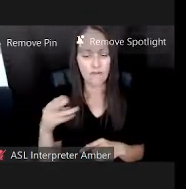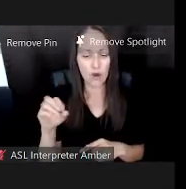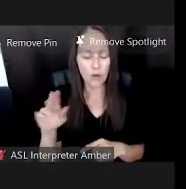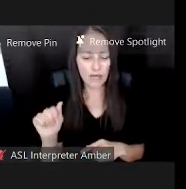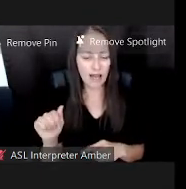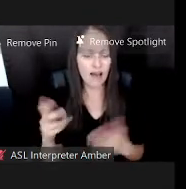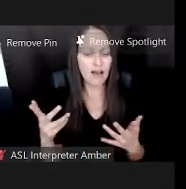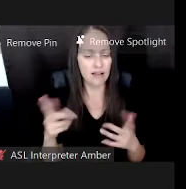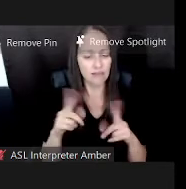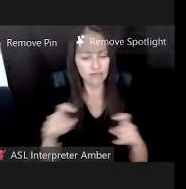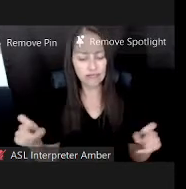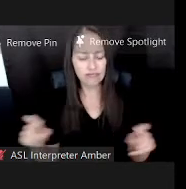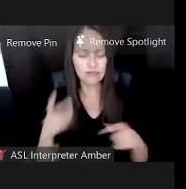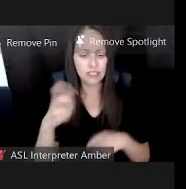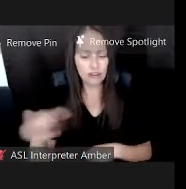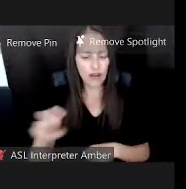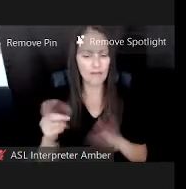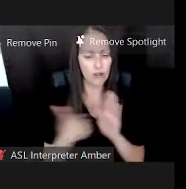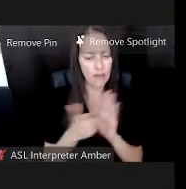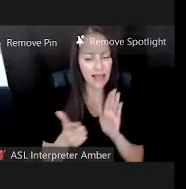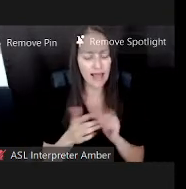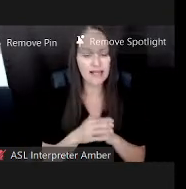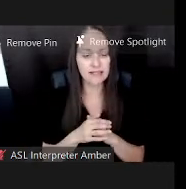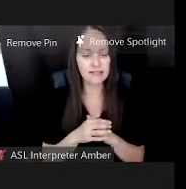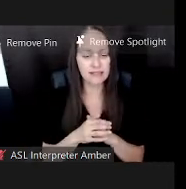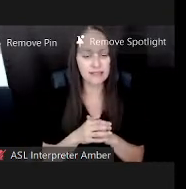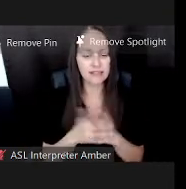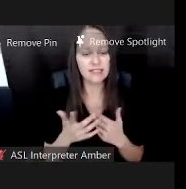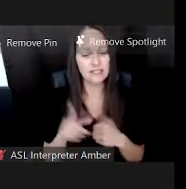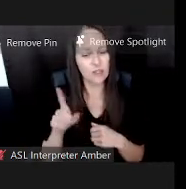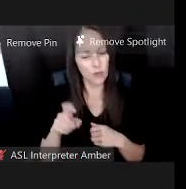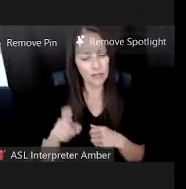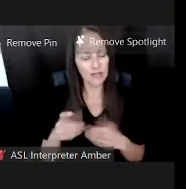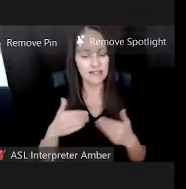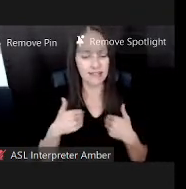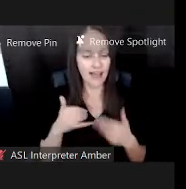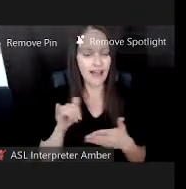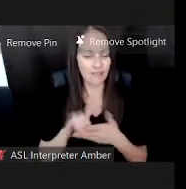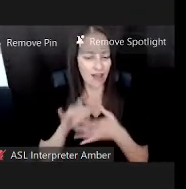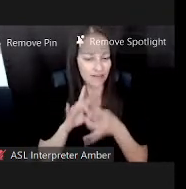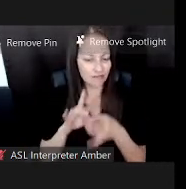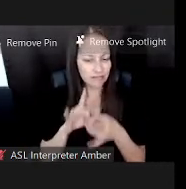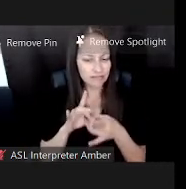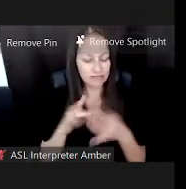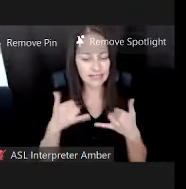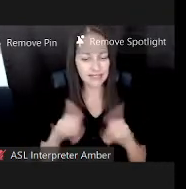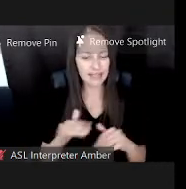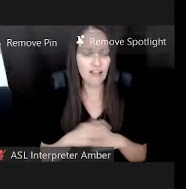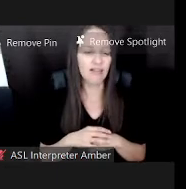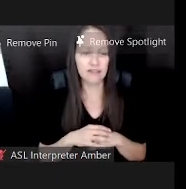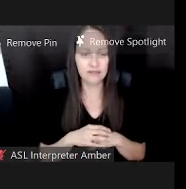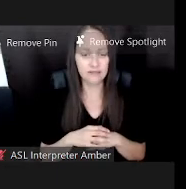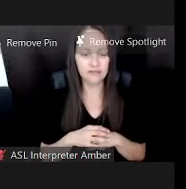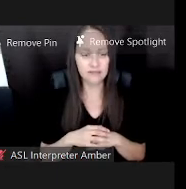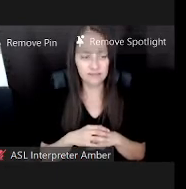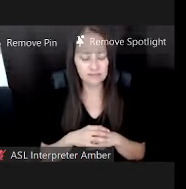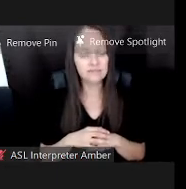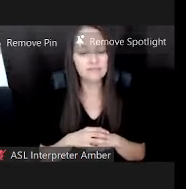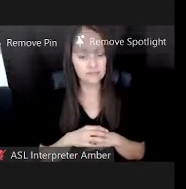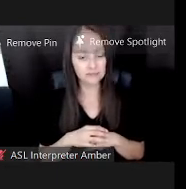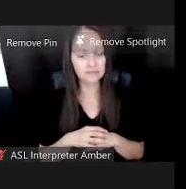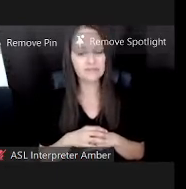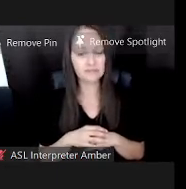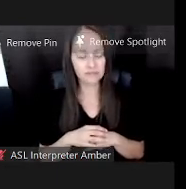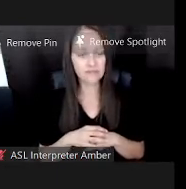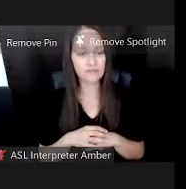something about it just feels like we must maintain that tension, you know? Yeah. You know, when I first started